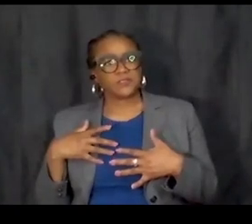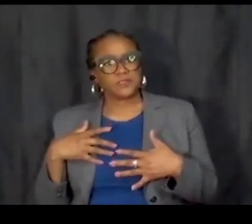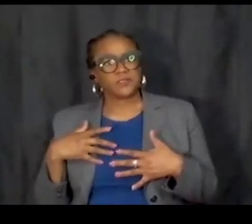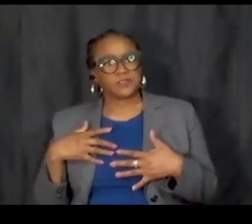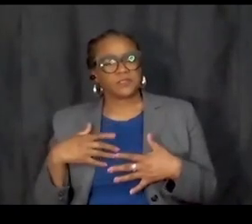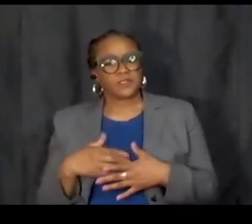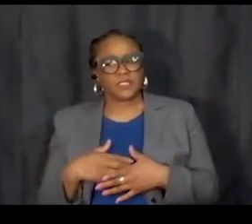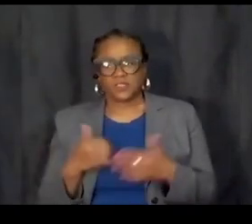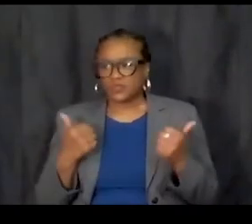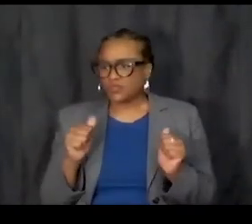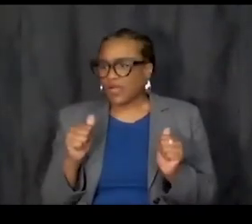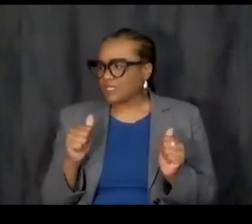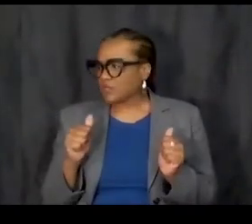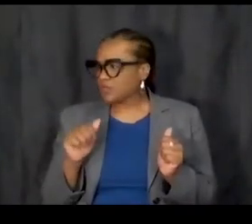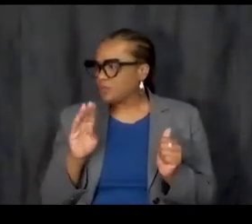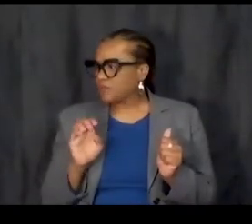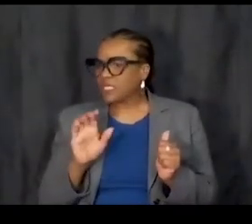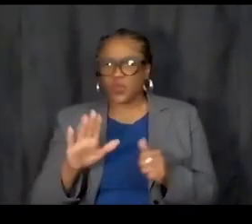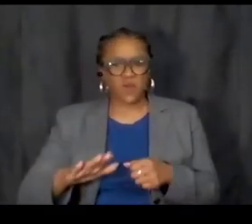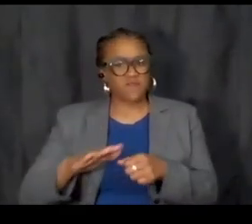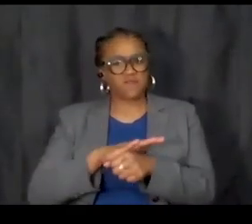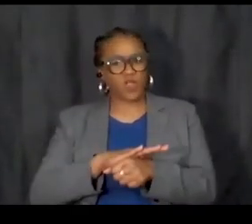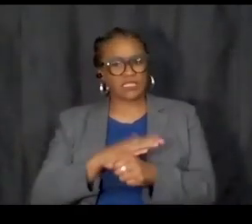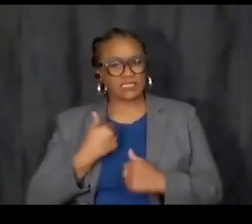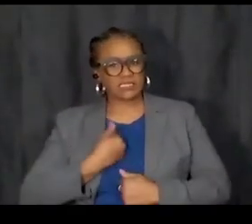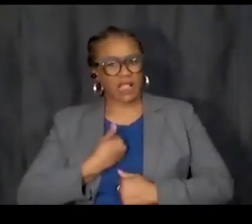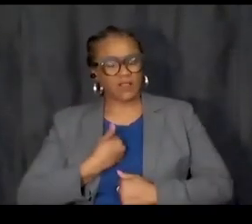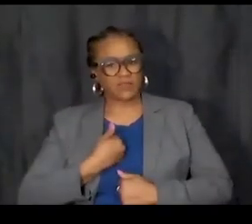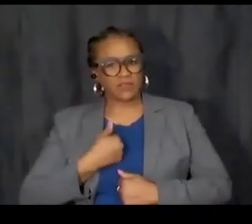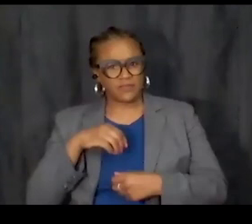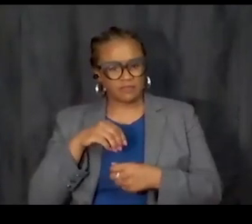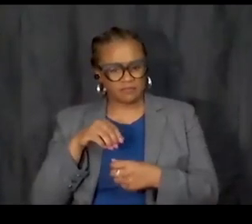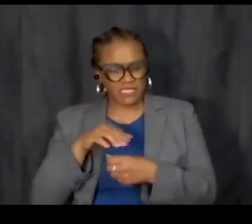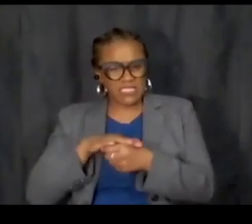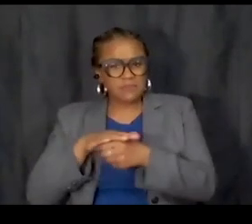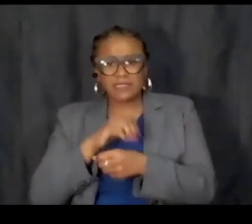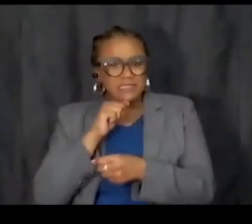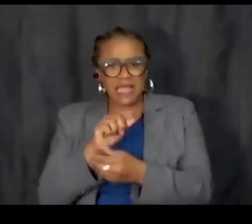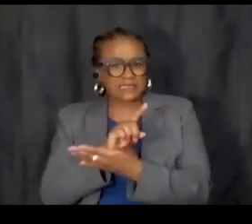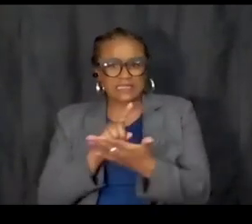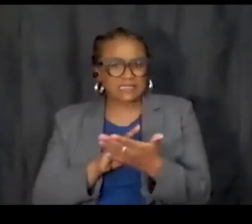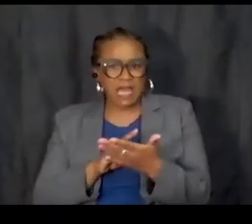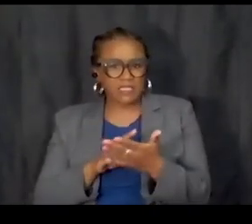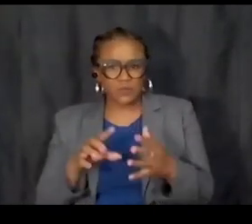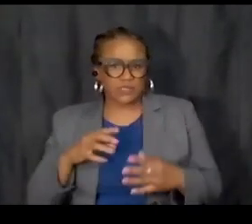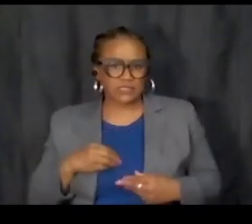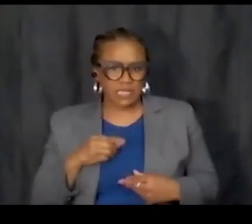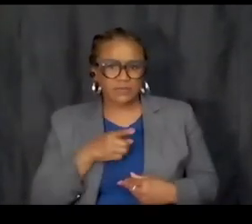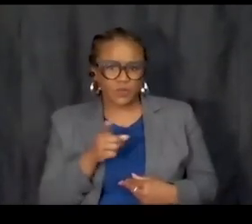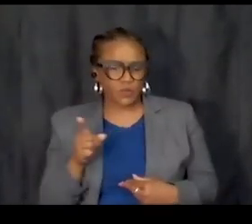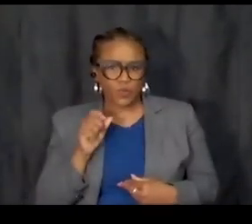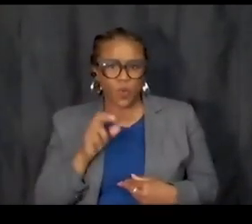To try to be your fullest self in spaces that are not designed to accept you or embrace